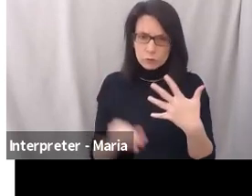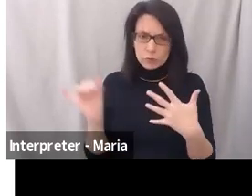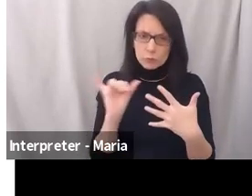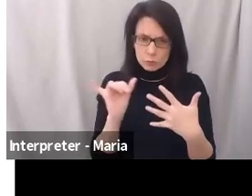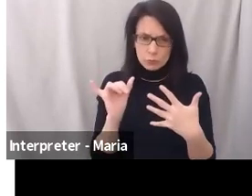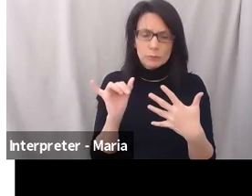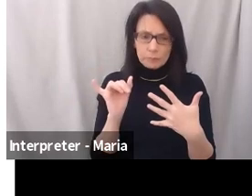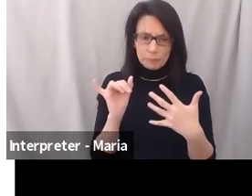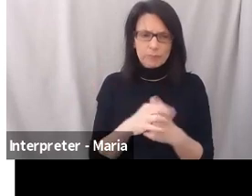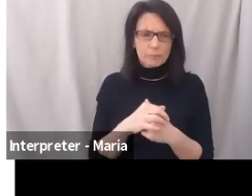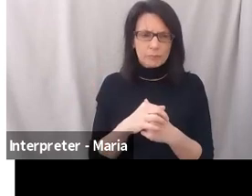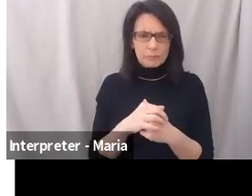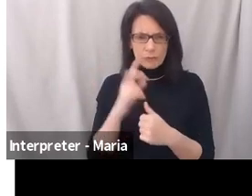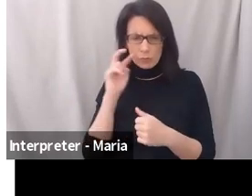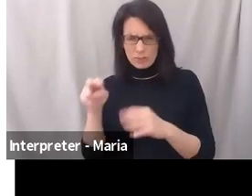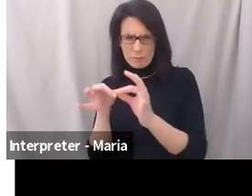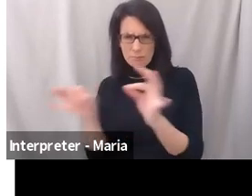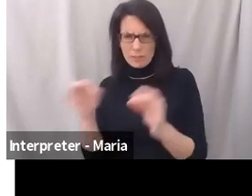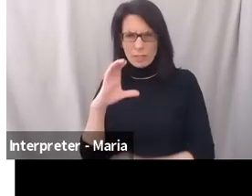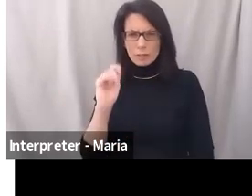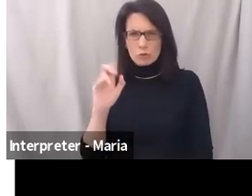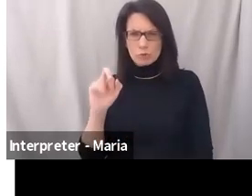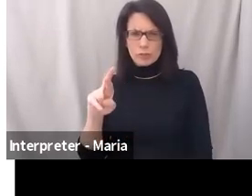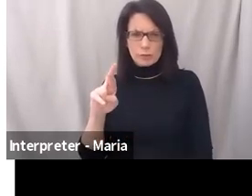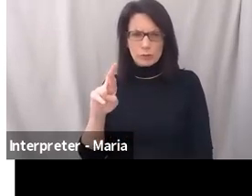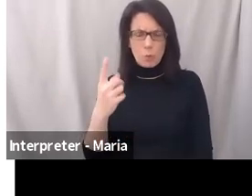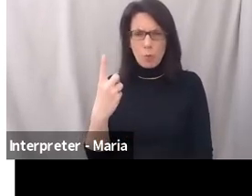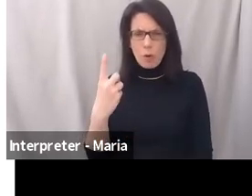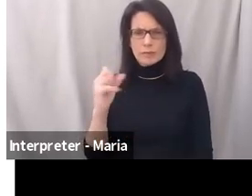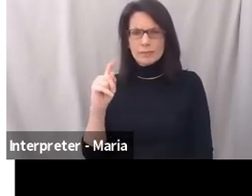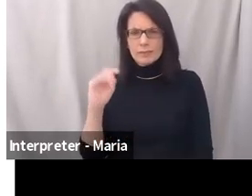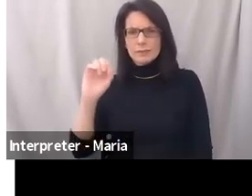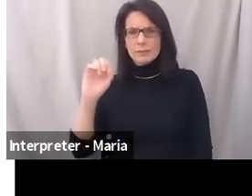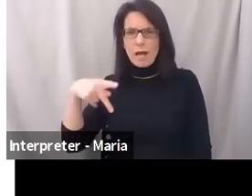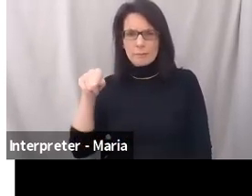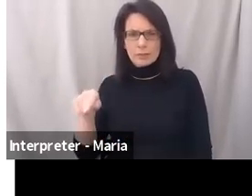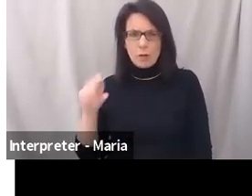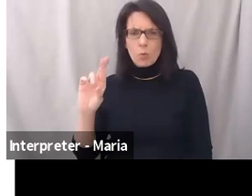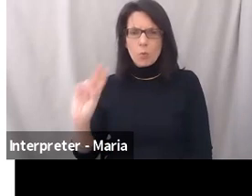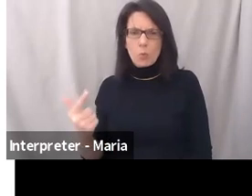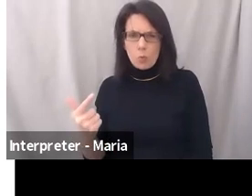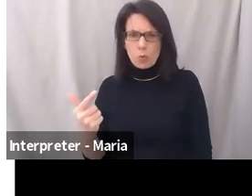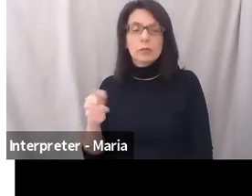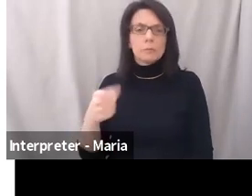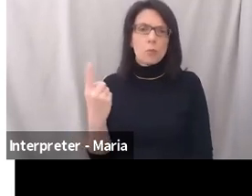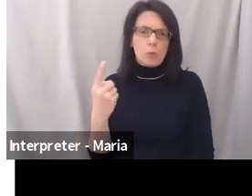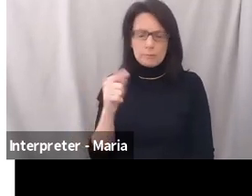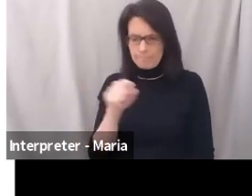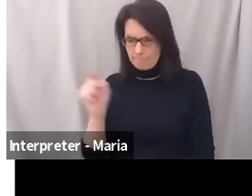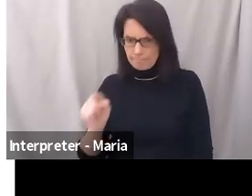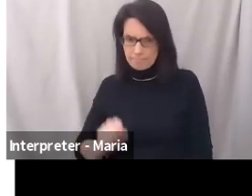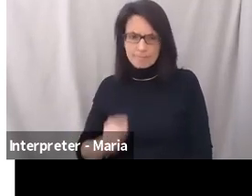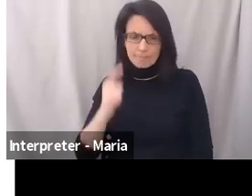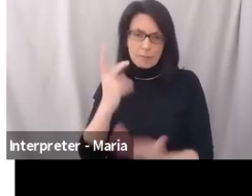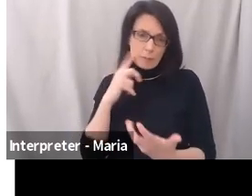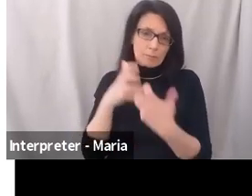to the website that we provided here, careeronestop.org, and see if there is any loan that works for you. There